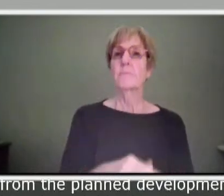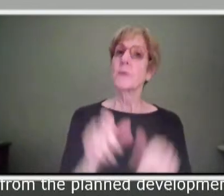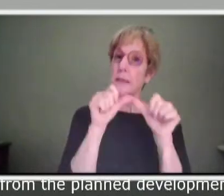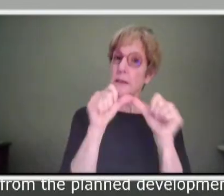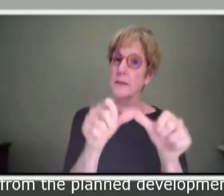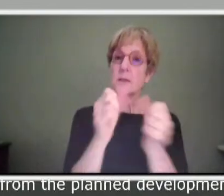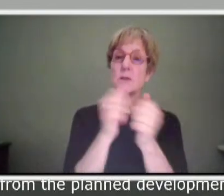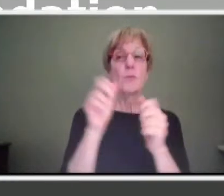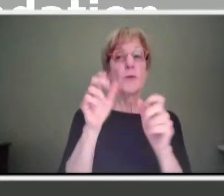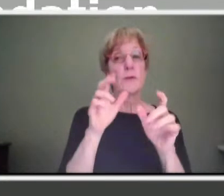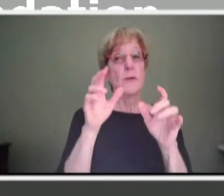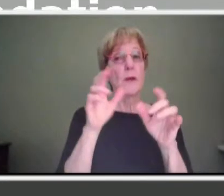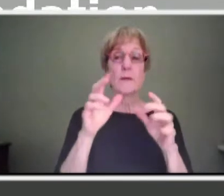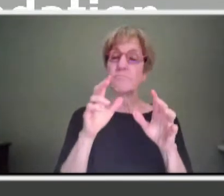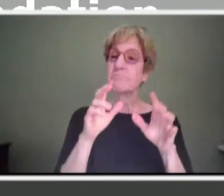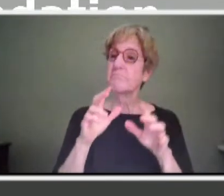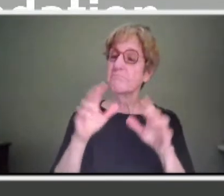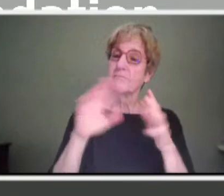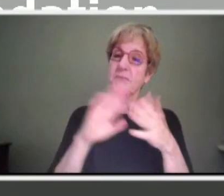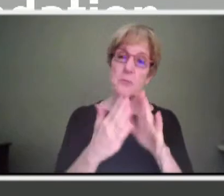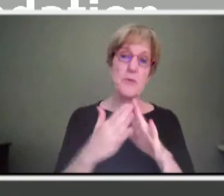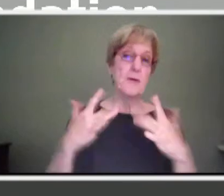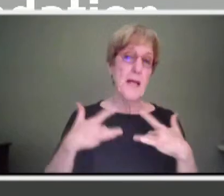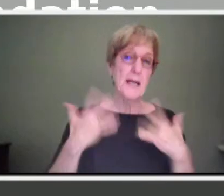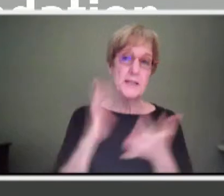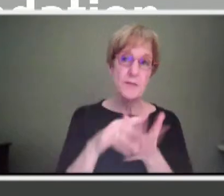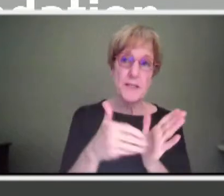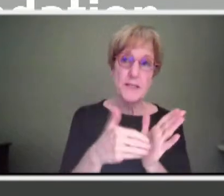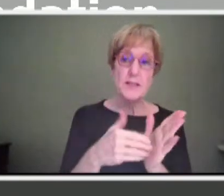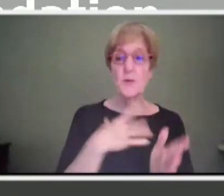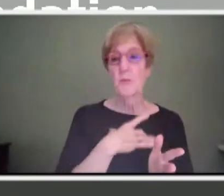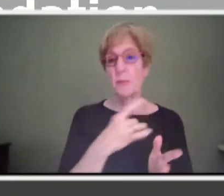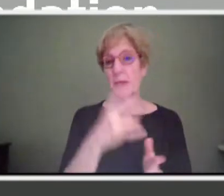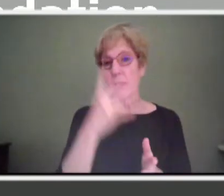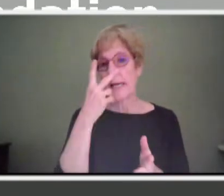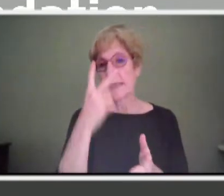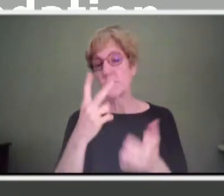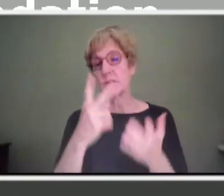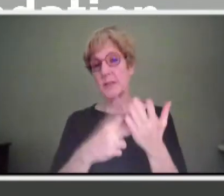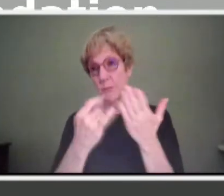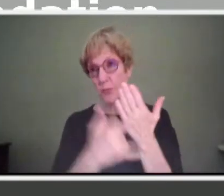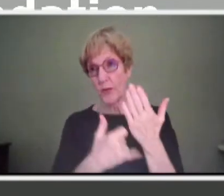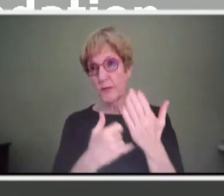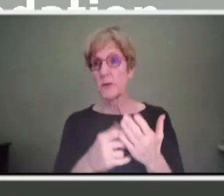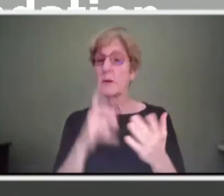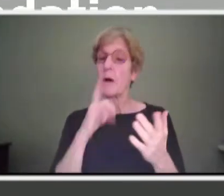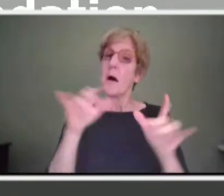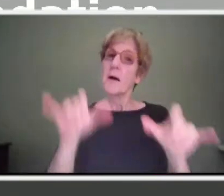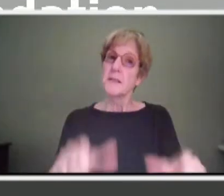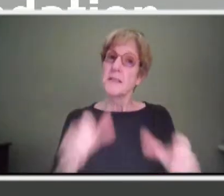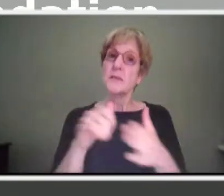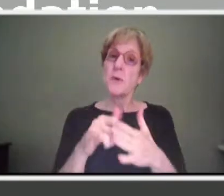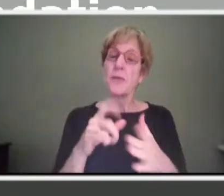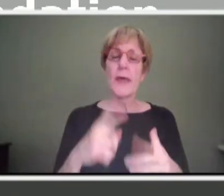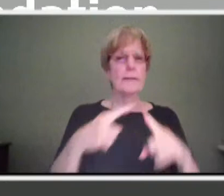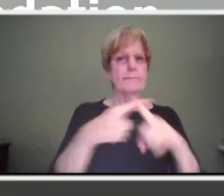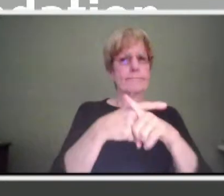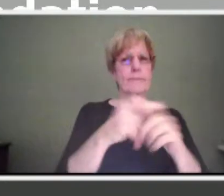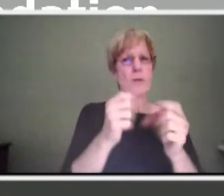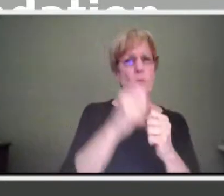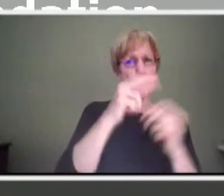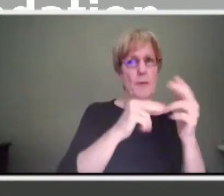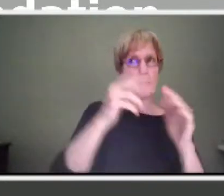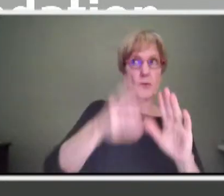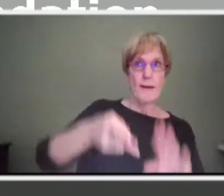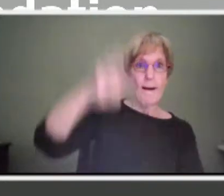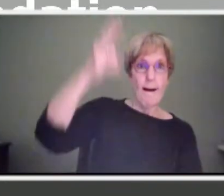Activity Center. All the uses and what we'd like to see from a project are consistent with that outcome. It is inconsistent with the building height that could be allowed